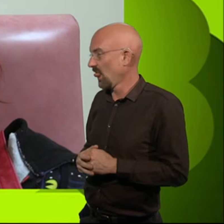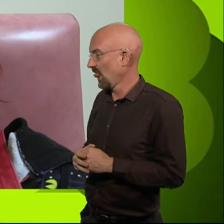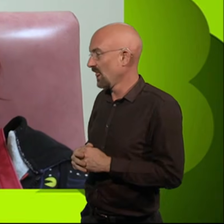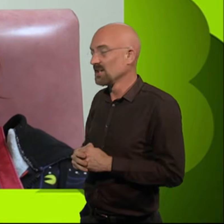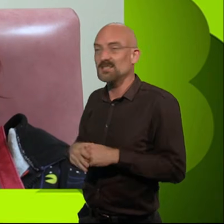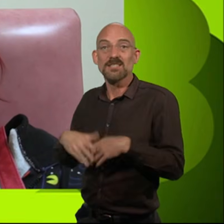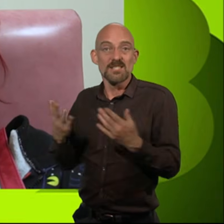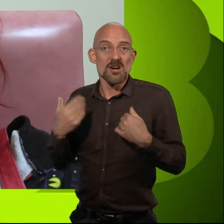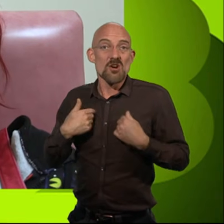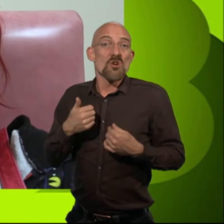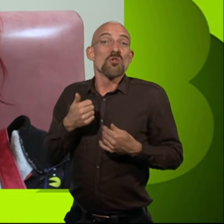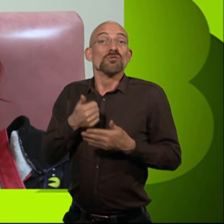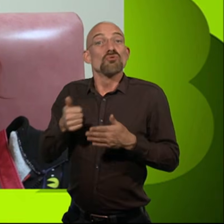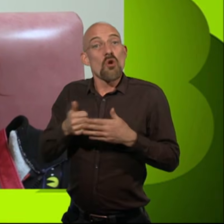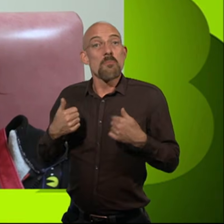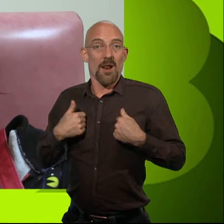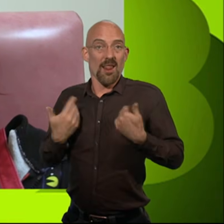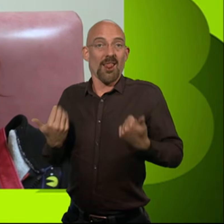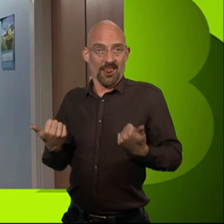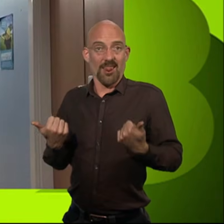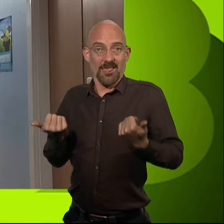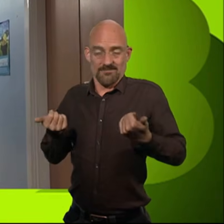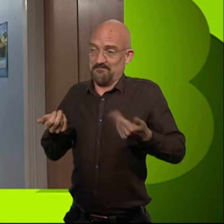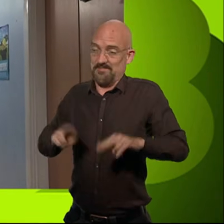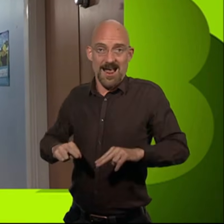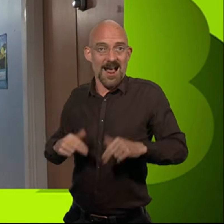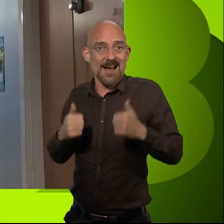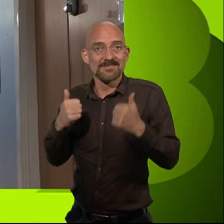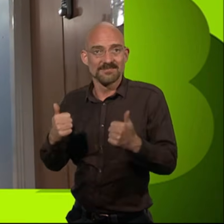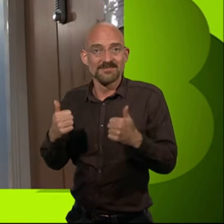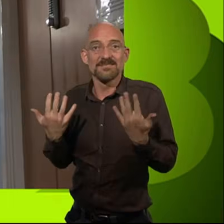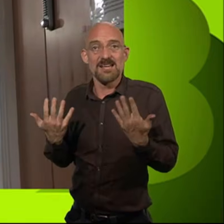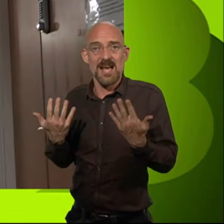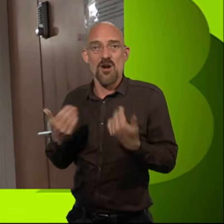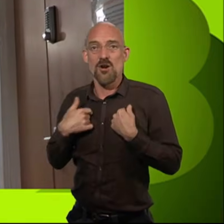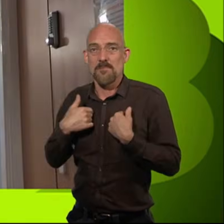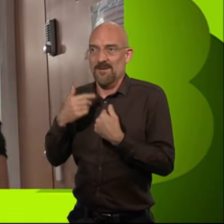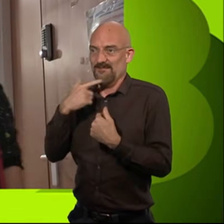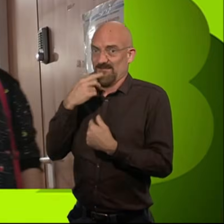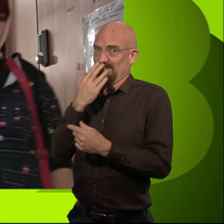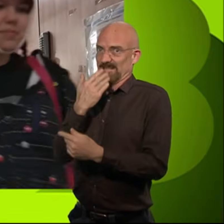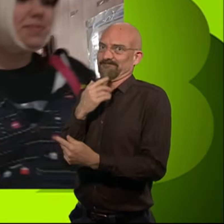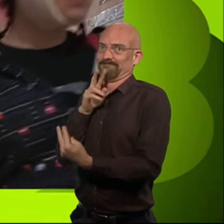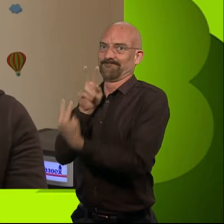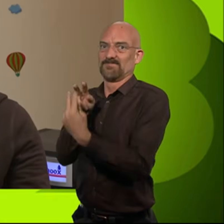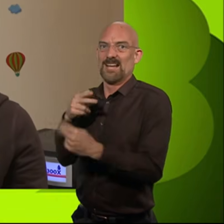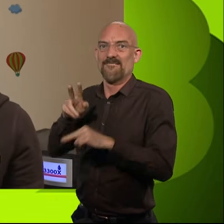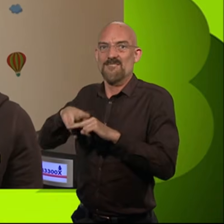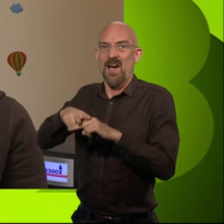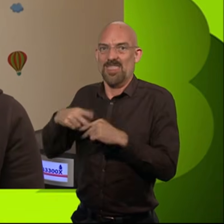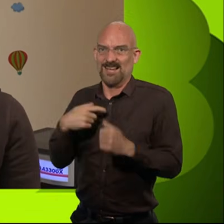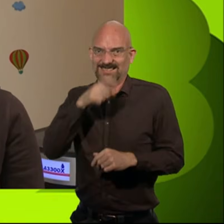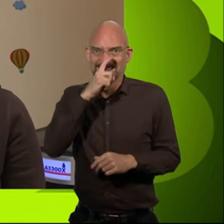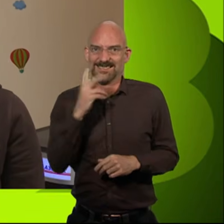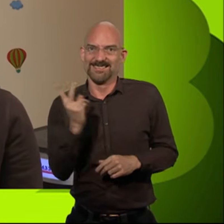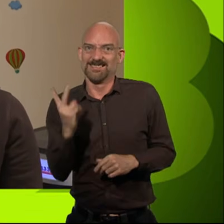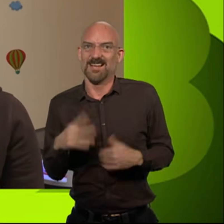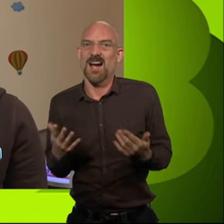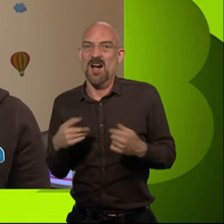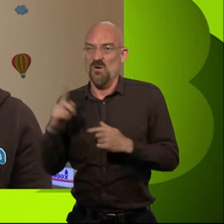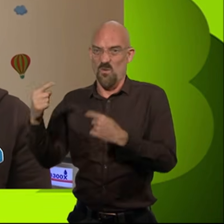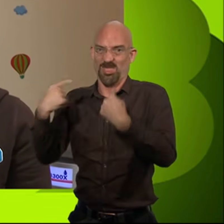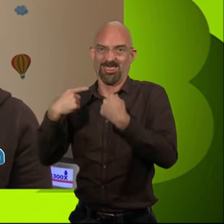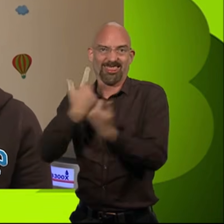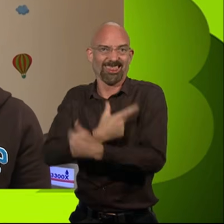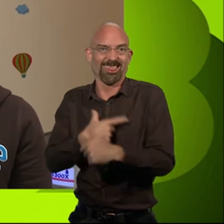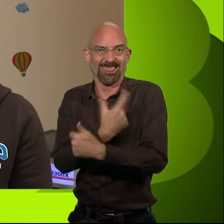sister now. They're going to be laughing their heads off at me. Don't worry, no one's gonna laugh, honest. I'm glad we got it all sorted out for her,